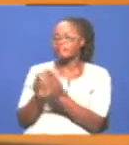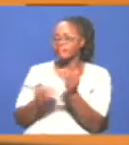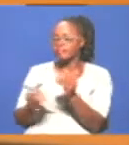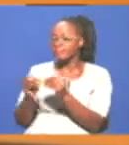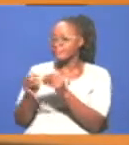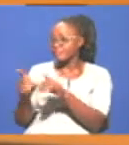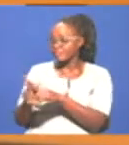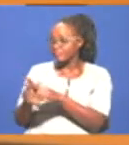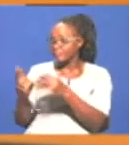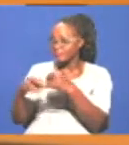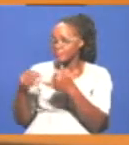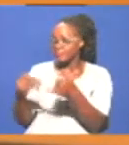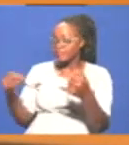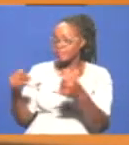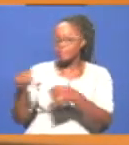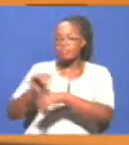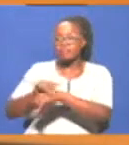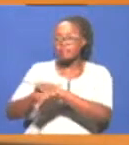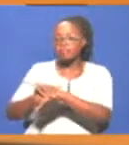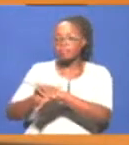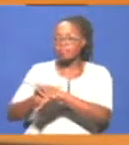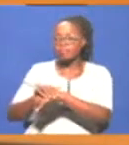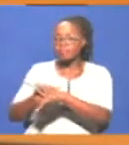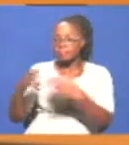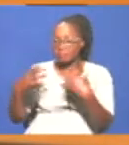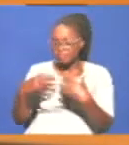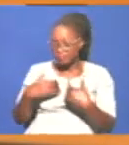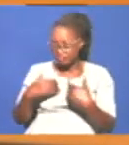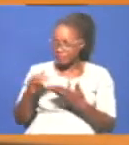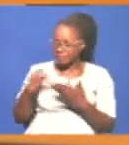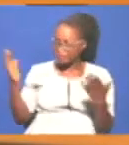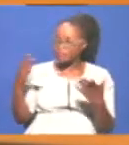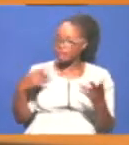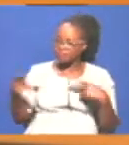events, and which is good in terms of having more people participate